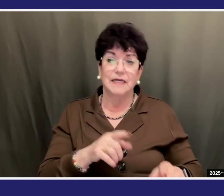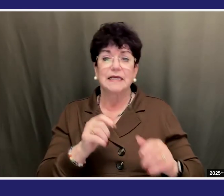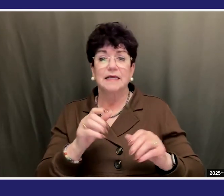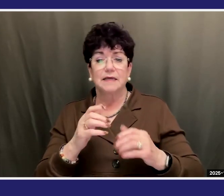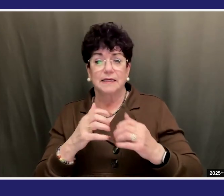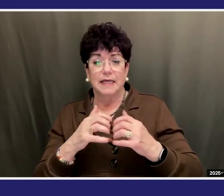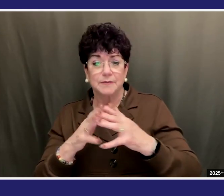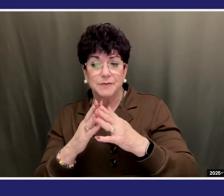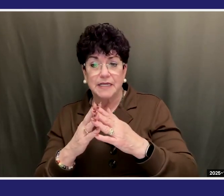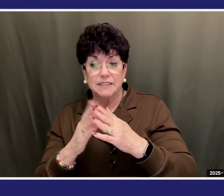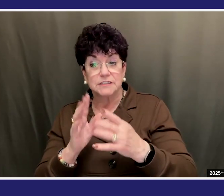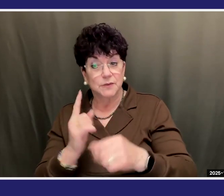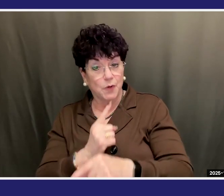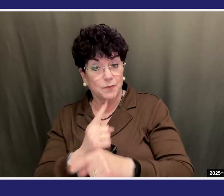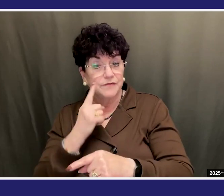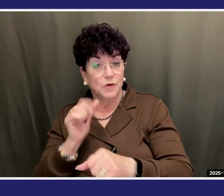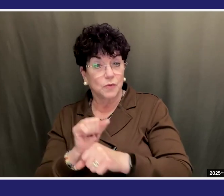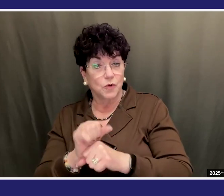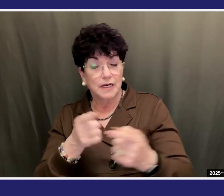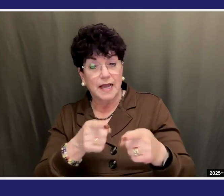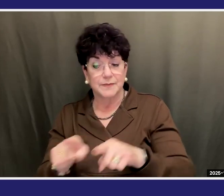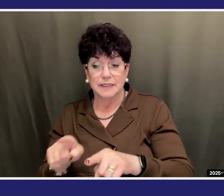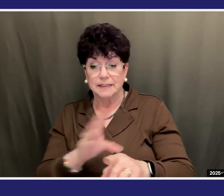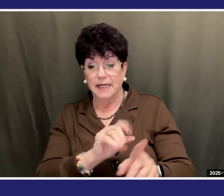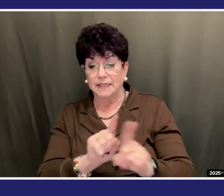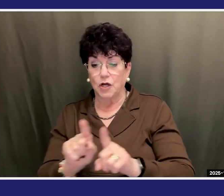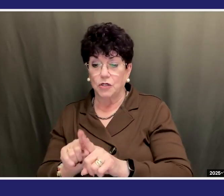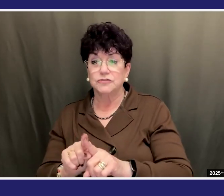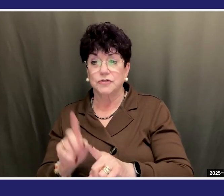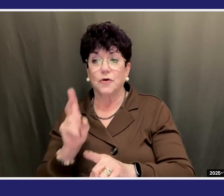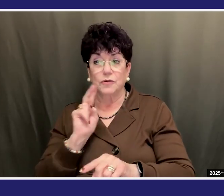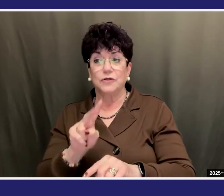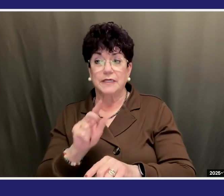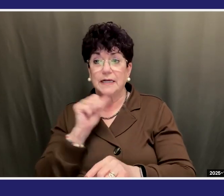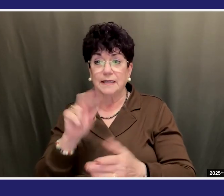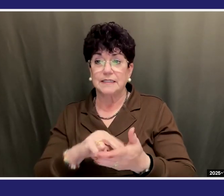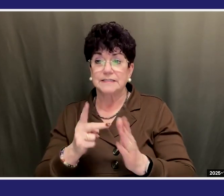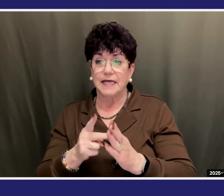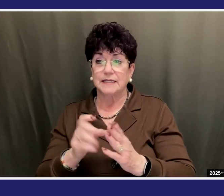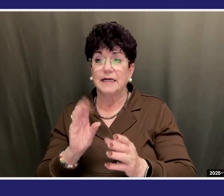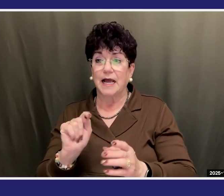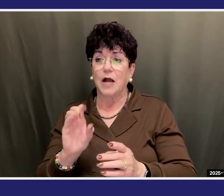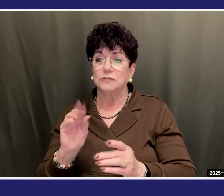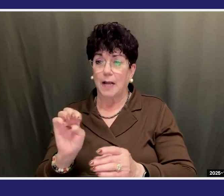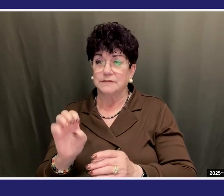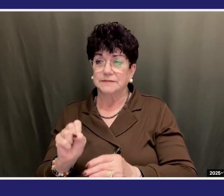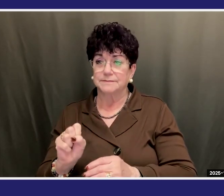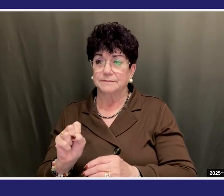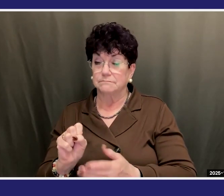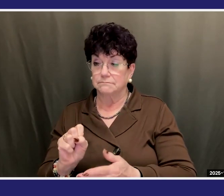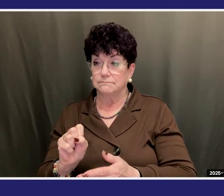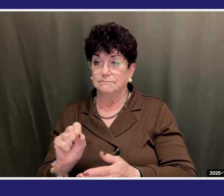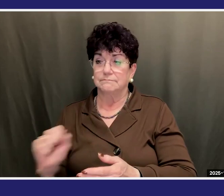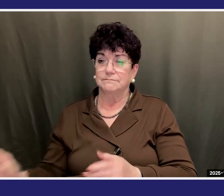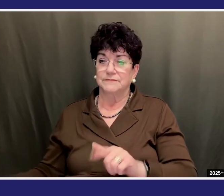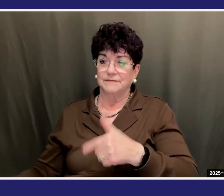be relevant and appropriate for the work that's happening, and also looking at unintended outcomes. We know that there's also